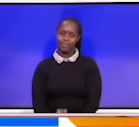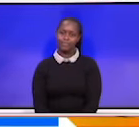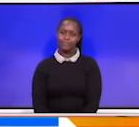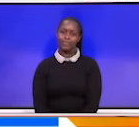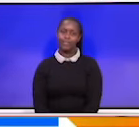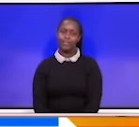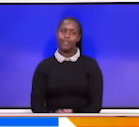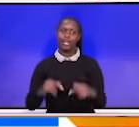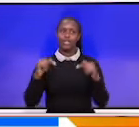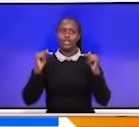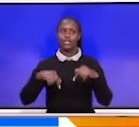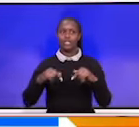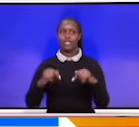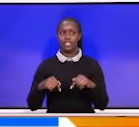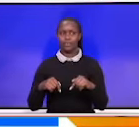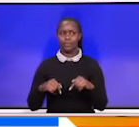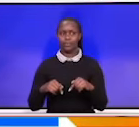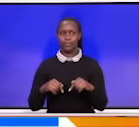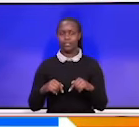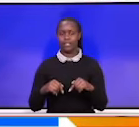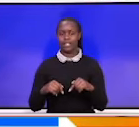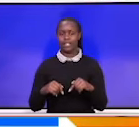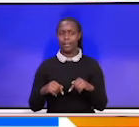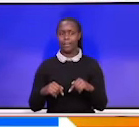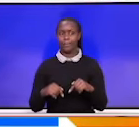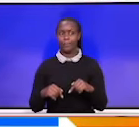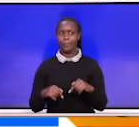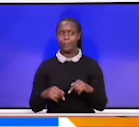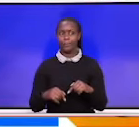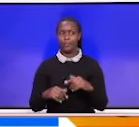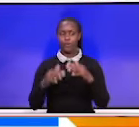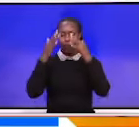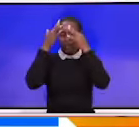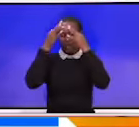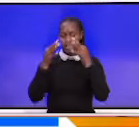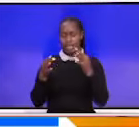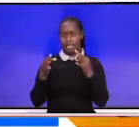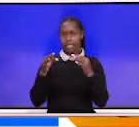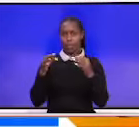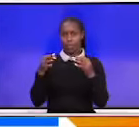today, Mr. Chancellor, sir, we decided